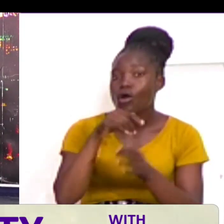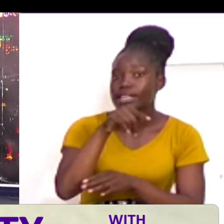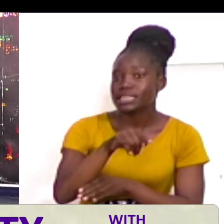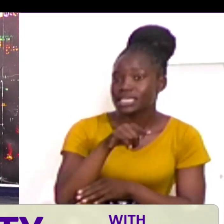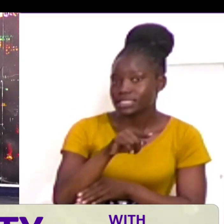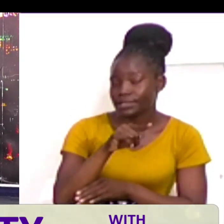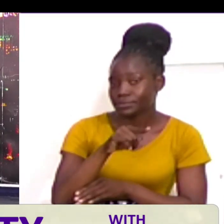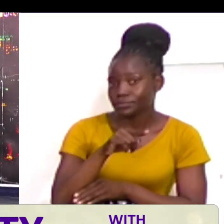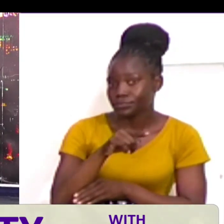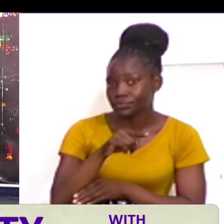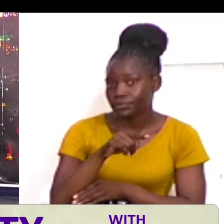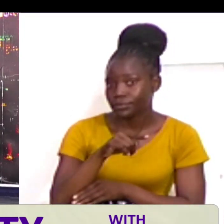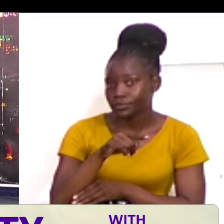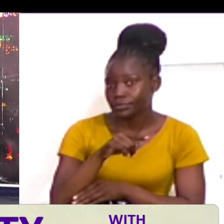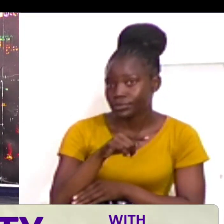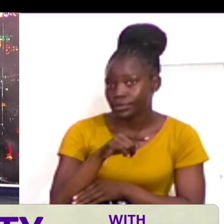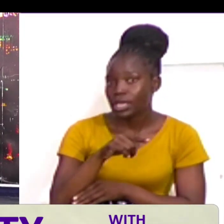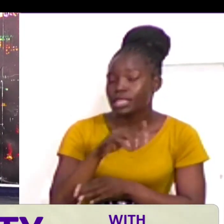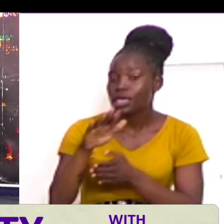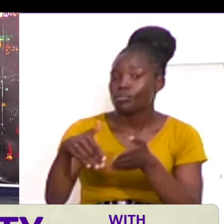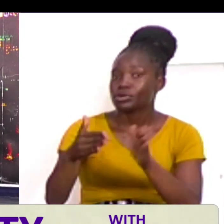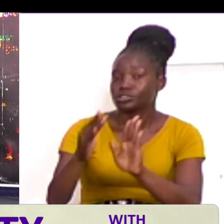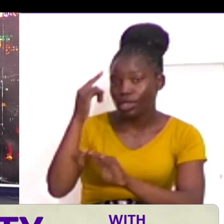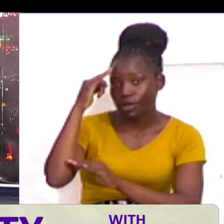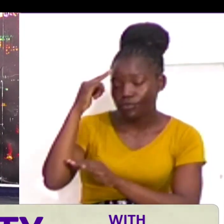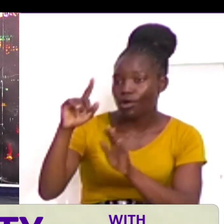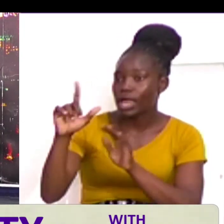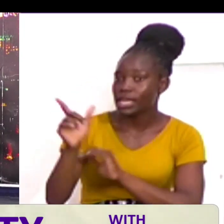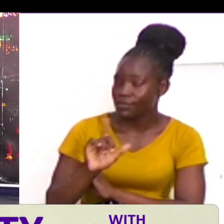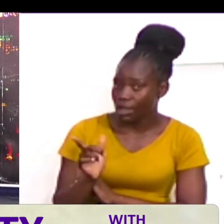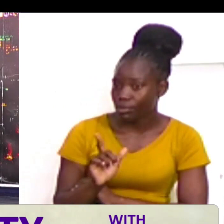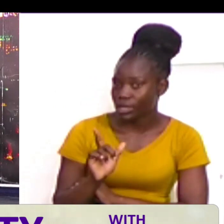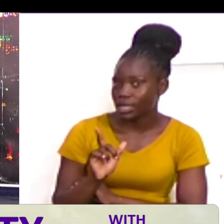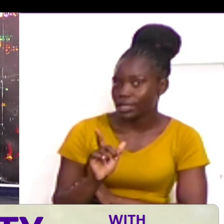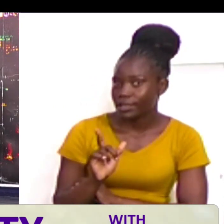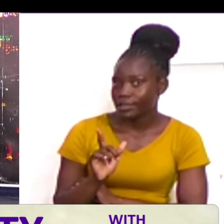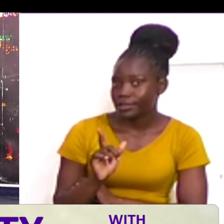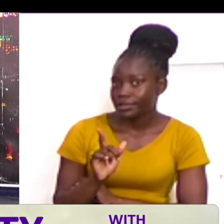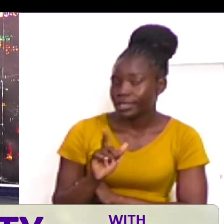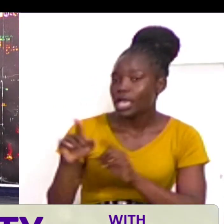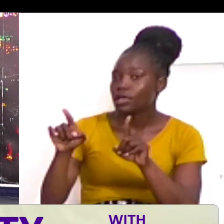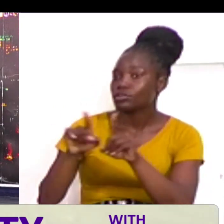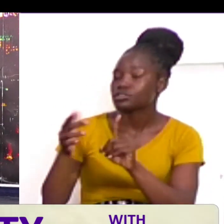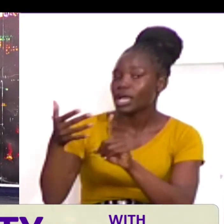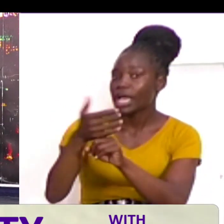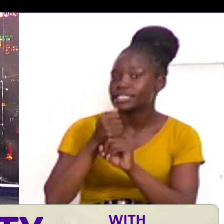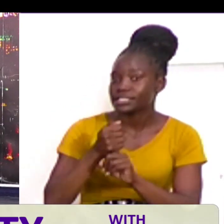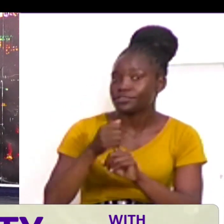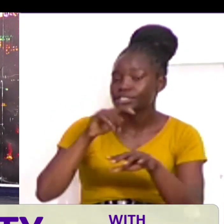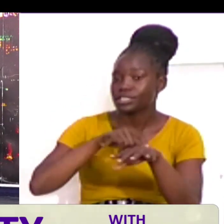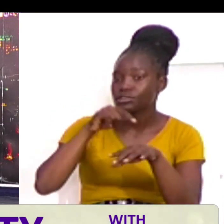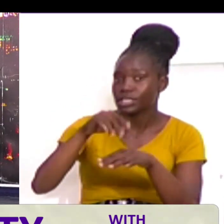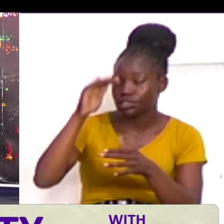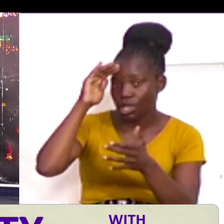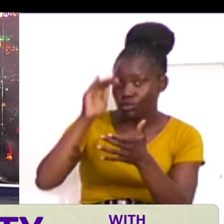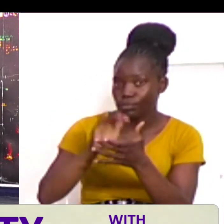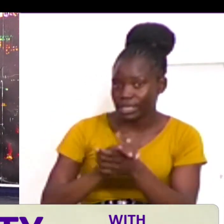major tournaments, silverwares, there are opportunities for Liverpool to go hard and achieve them this season. Do you